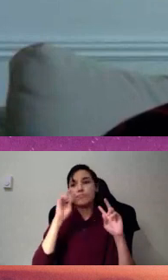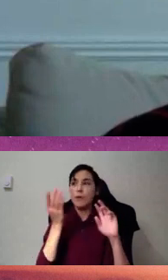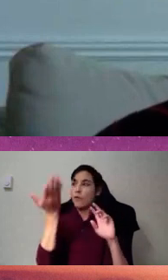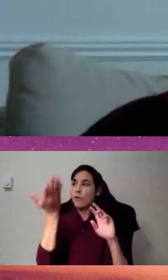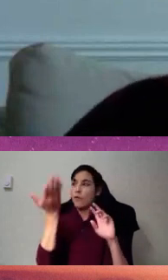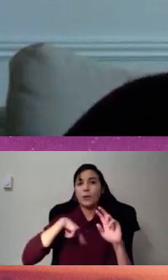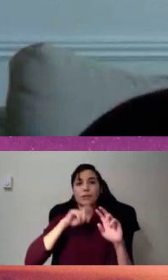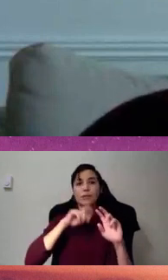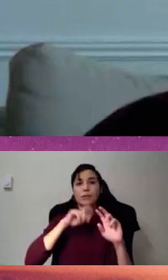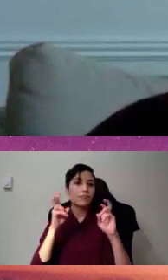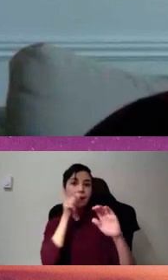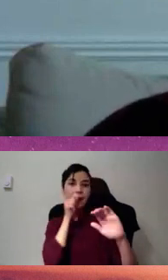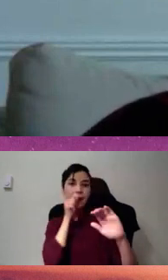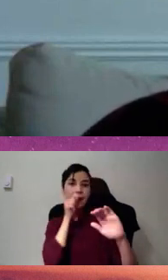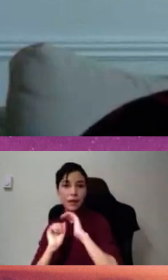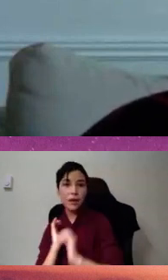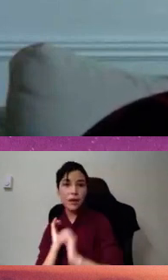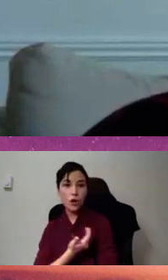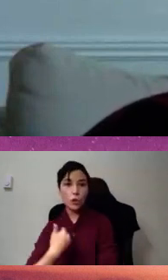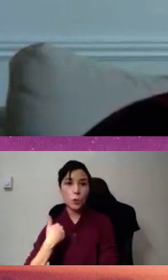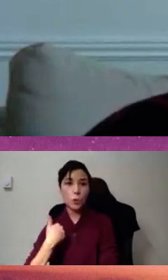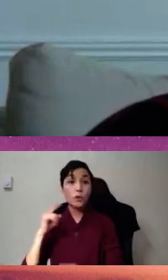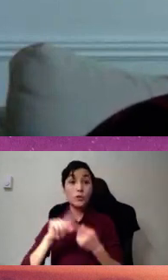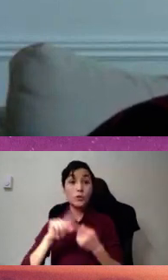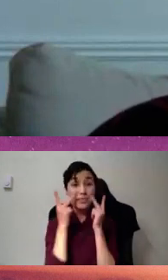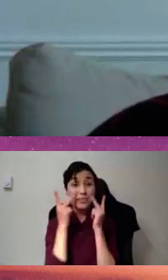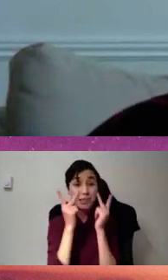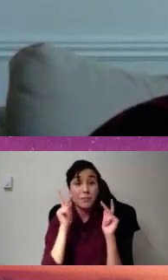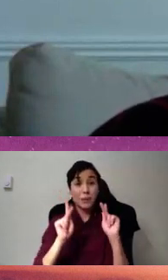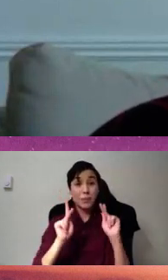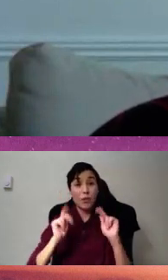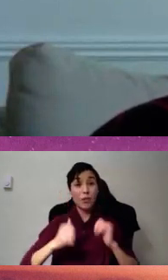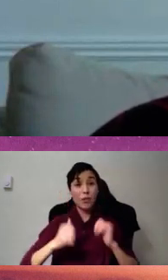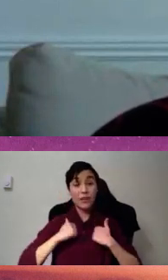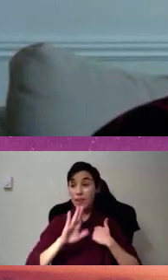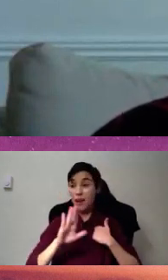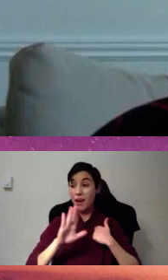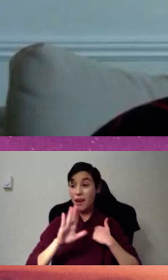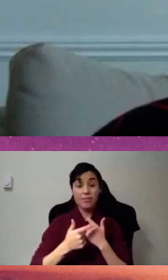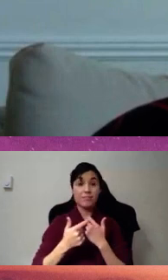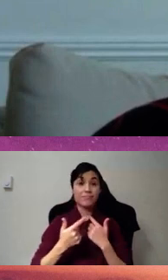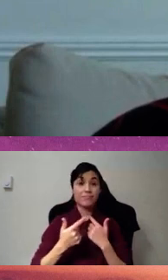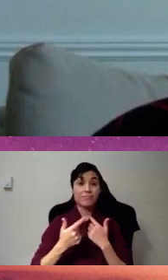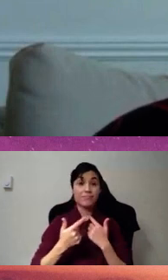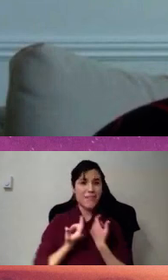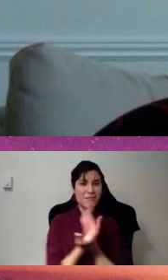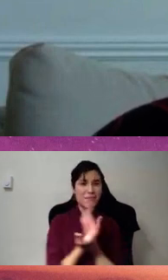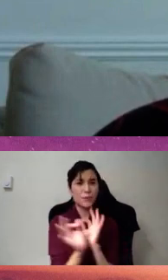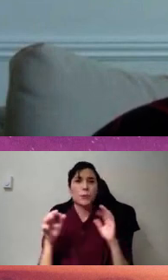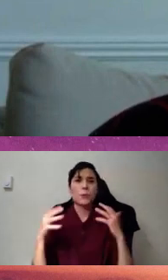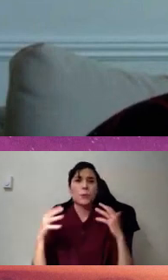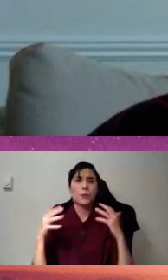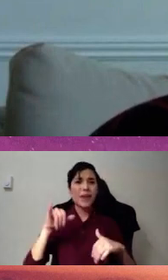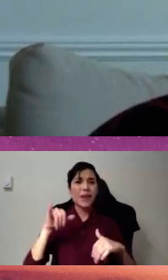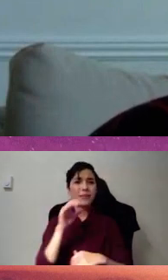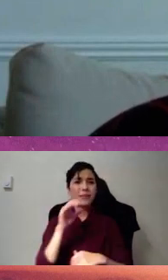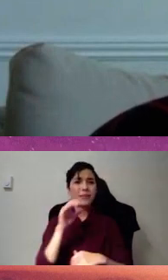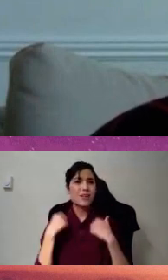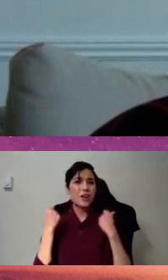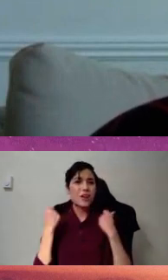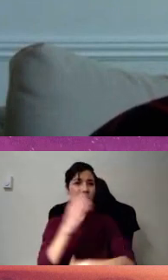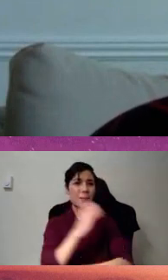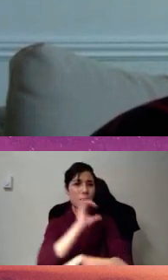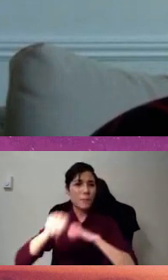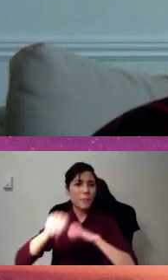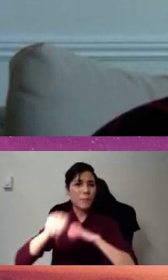such an empowering thing. The impact and unapologetic nature of young people who are fighting